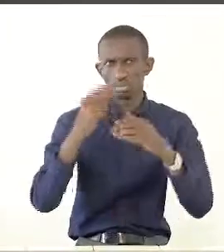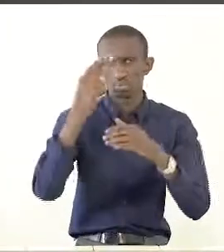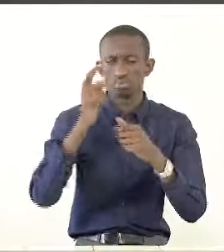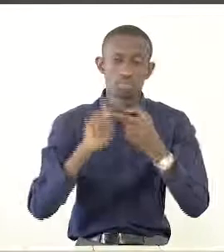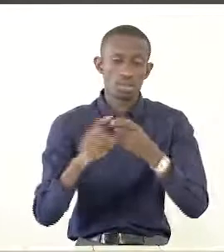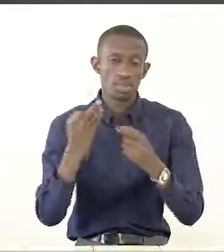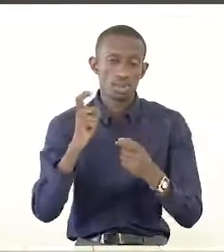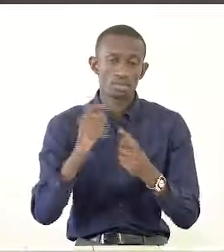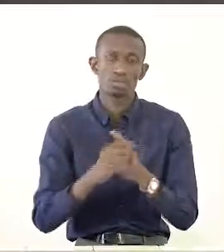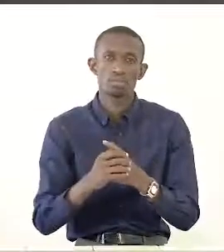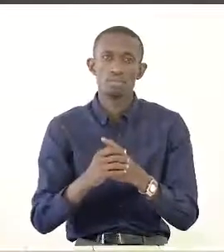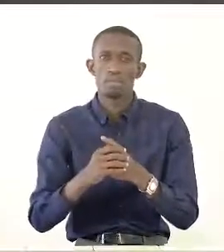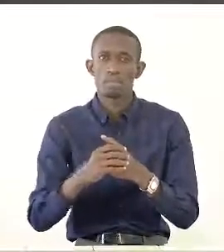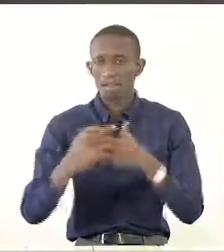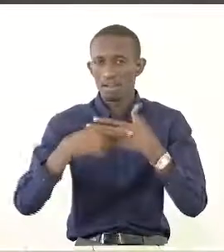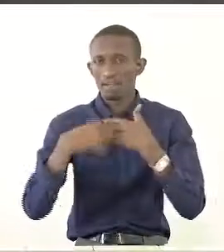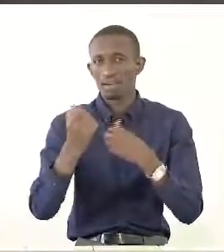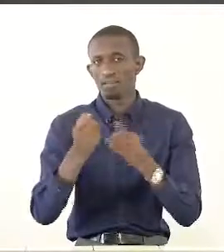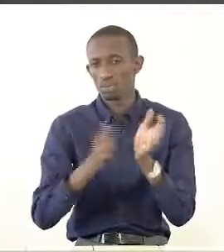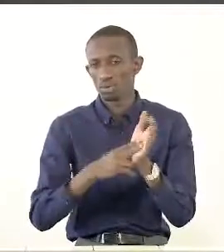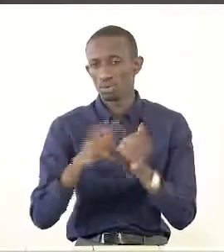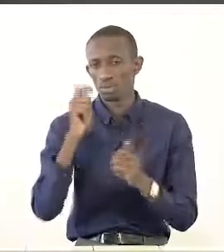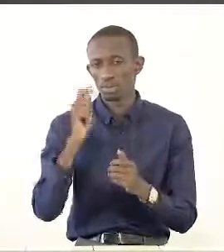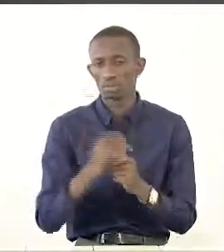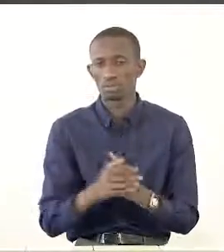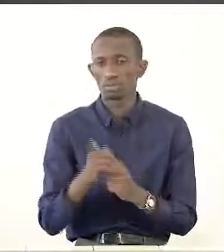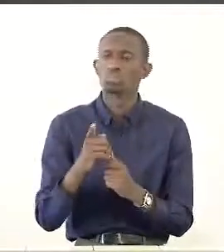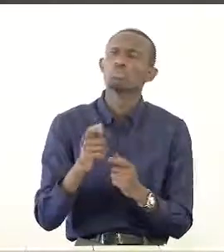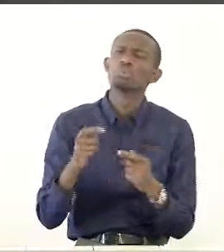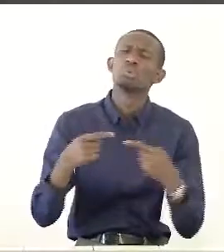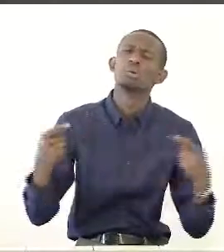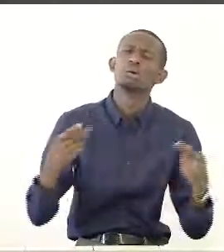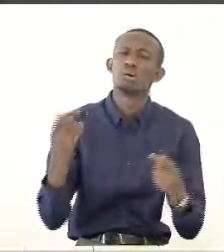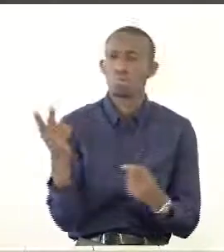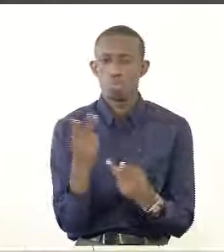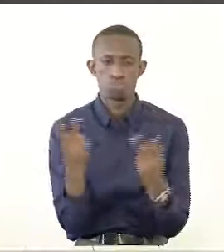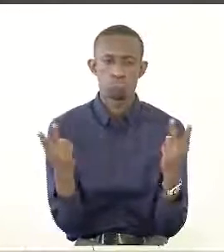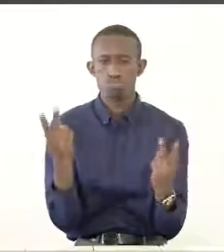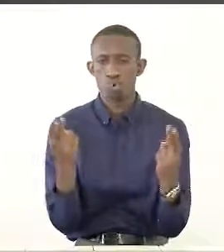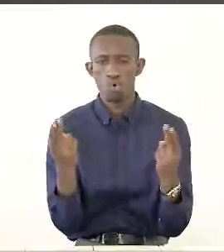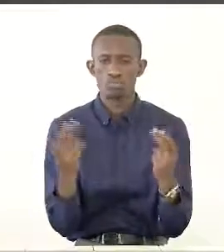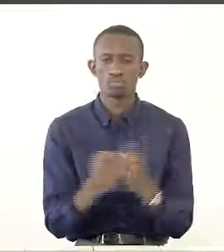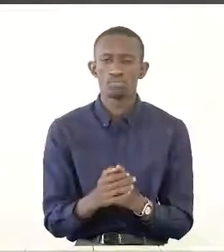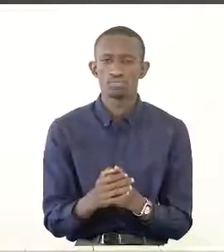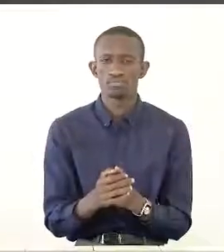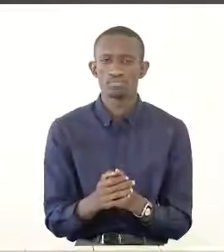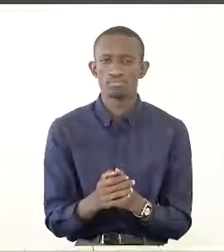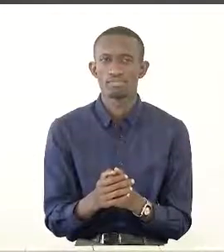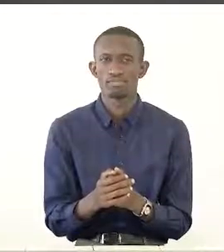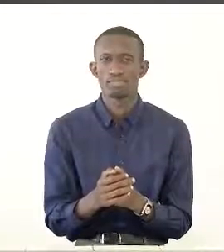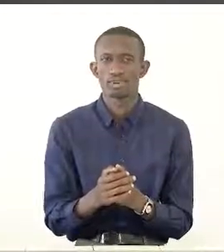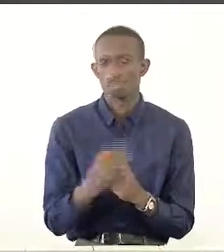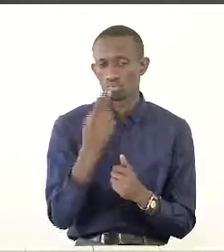minus 5 equals t. Differentiating both sides, I get 2x plus